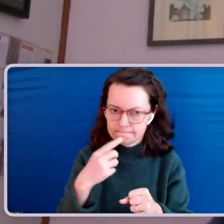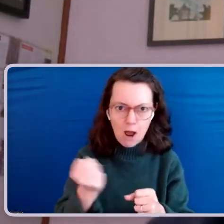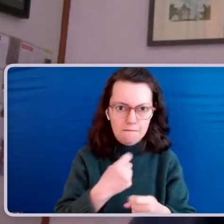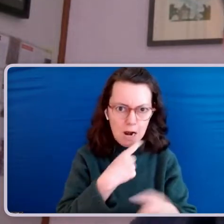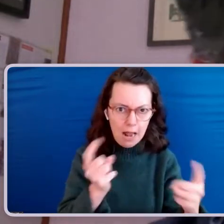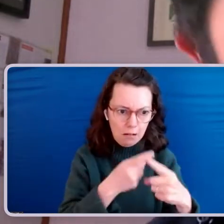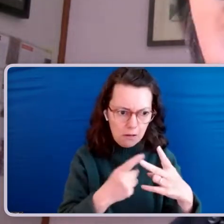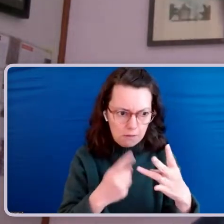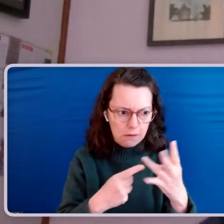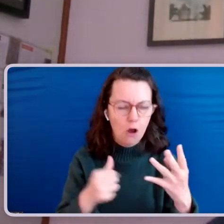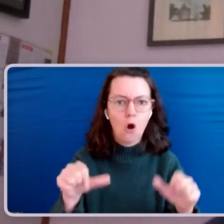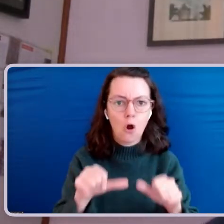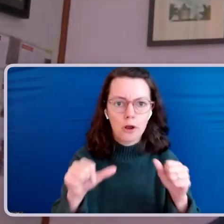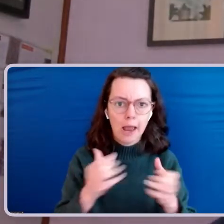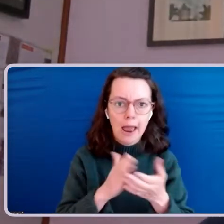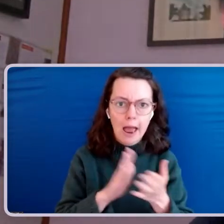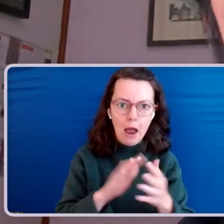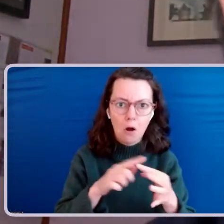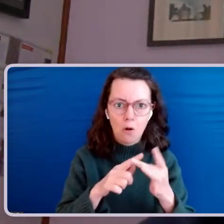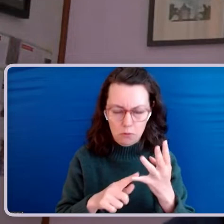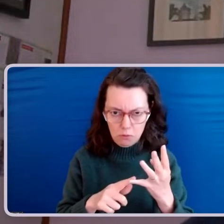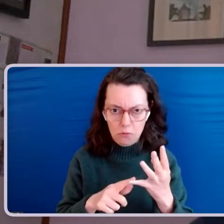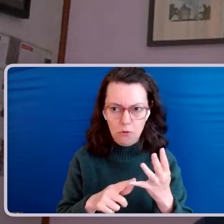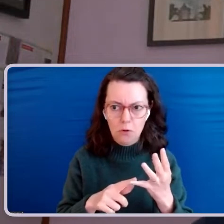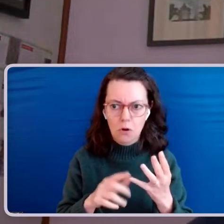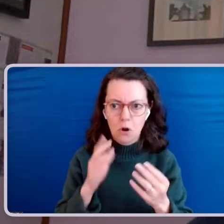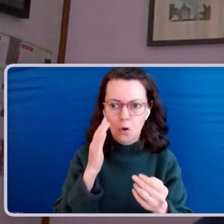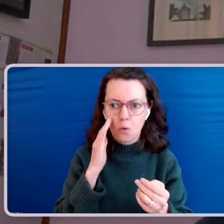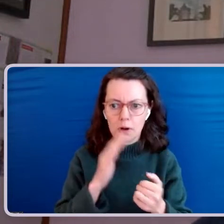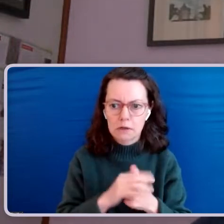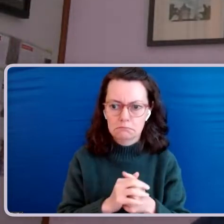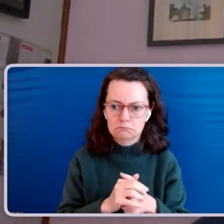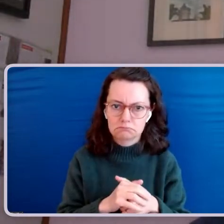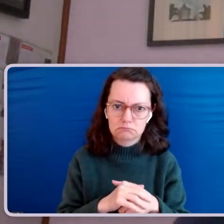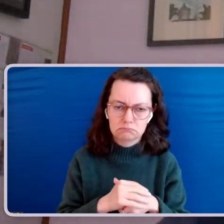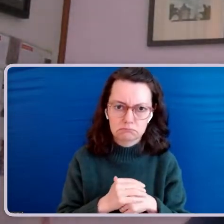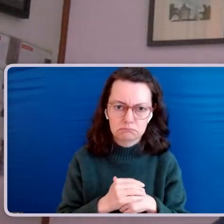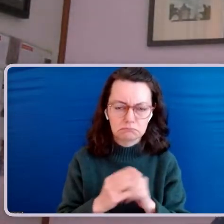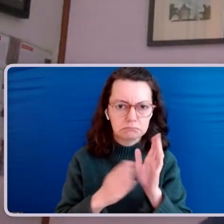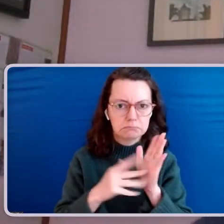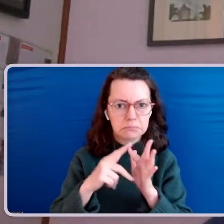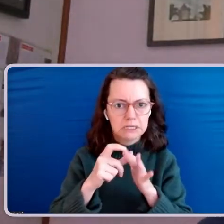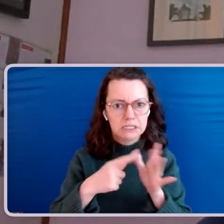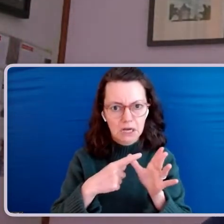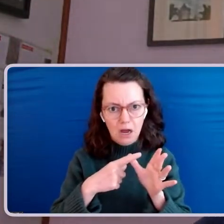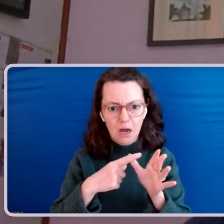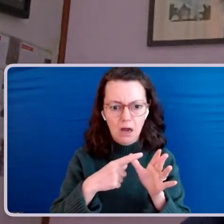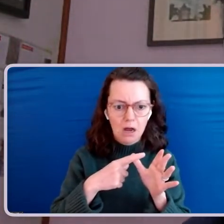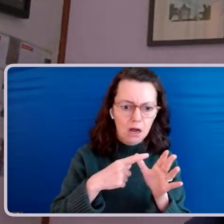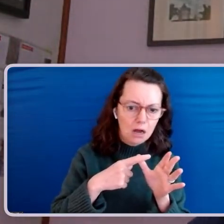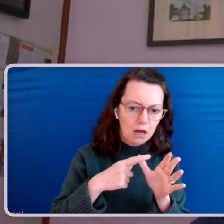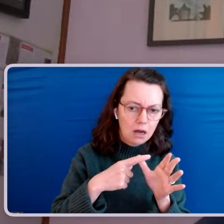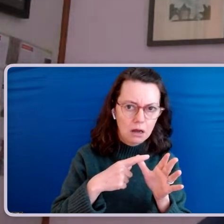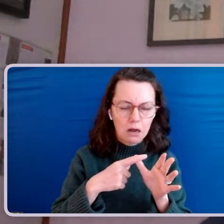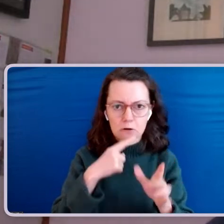by the time the politician or media makes an announcement about changes